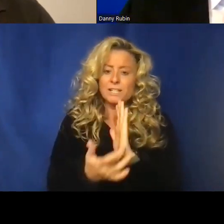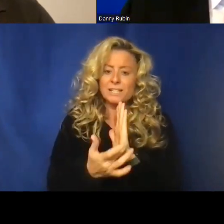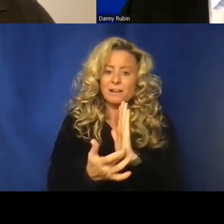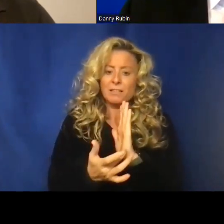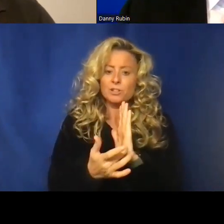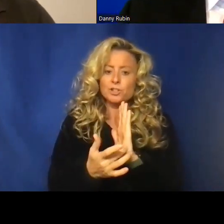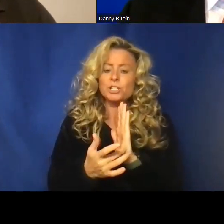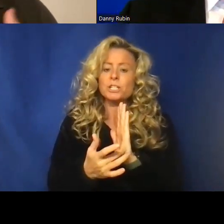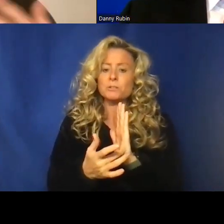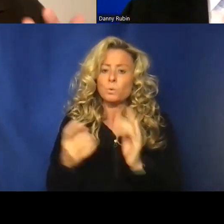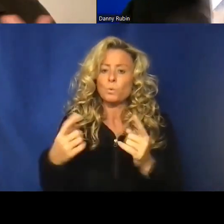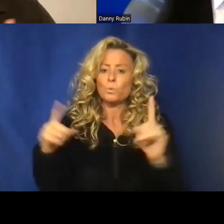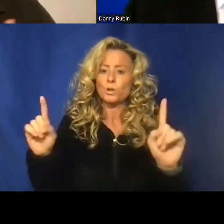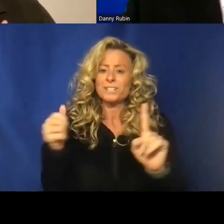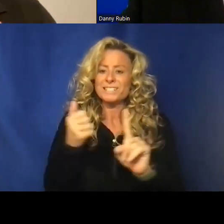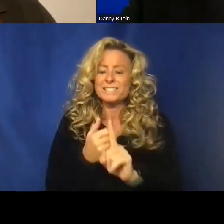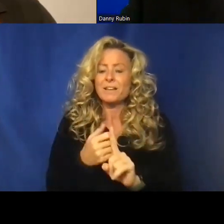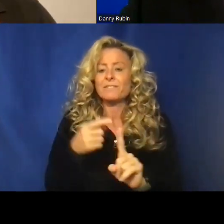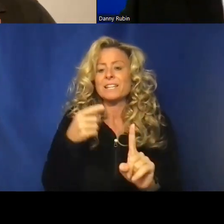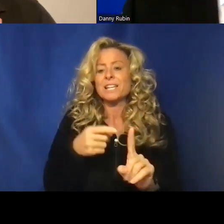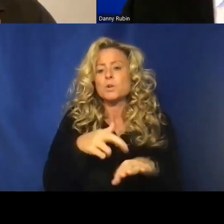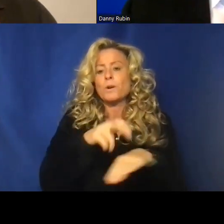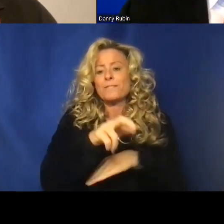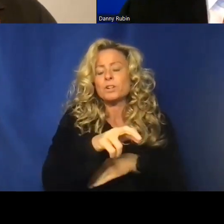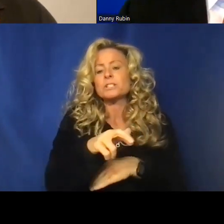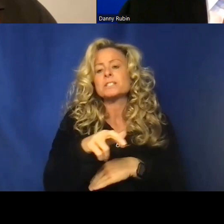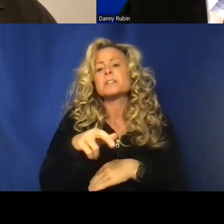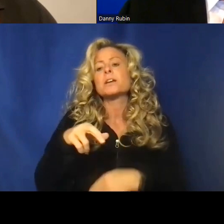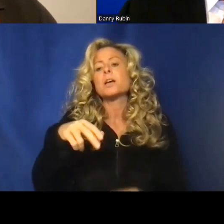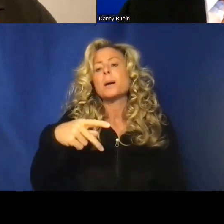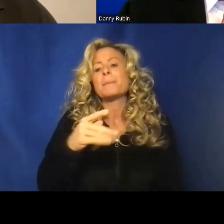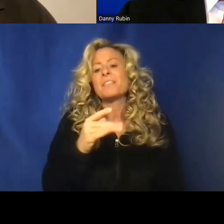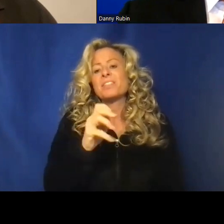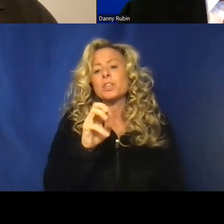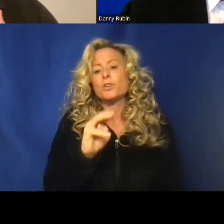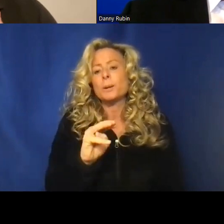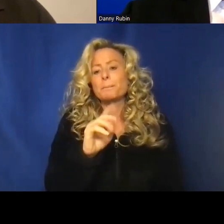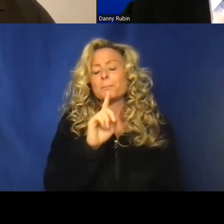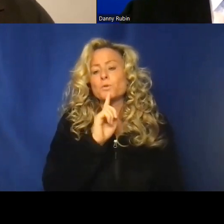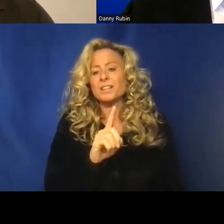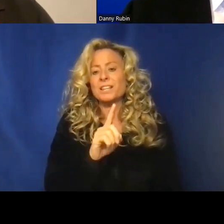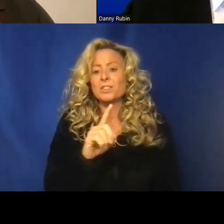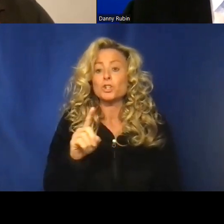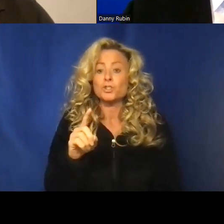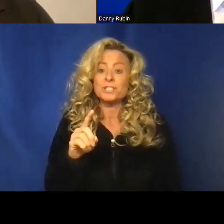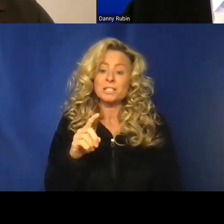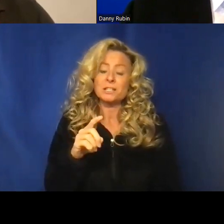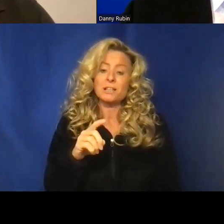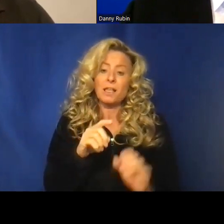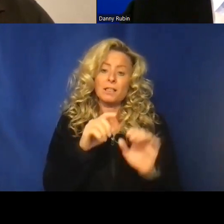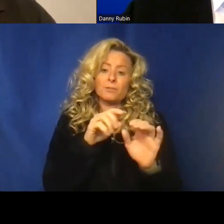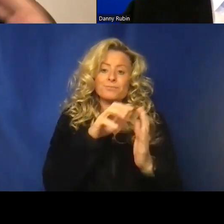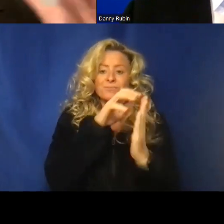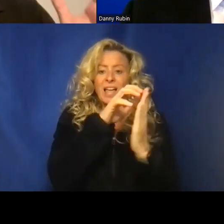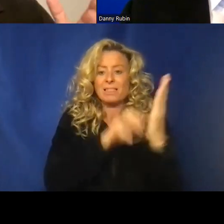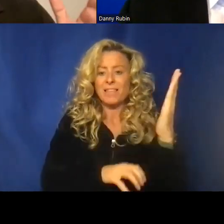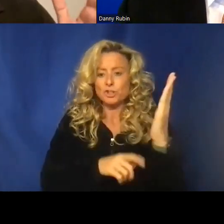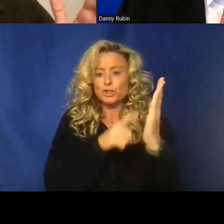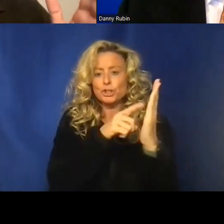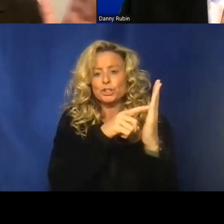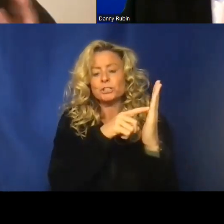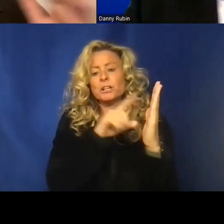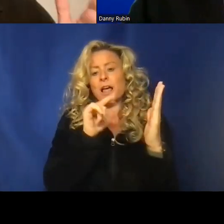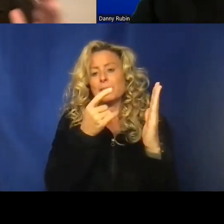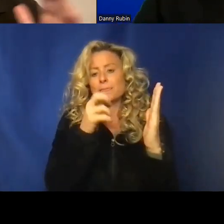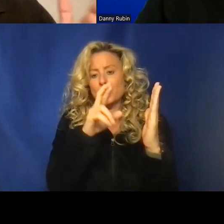works is that he referenced Ethereum. There's a ledger, so tracking a public